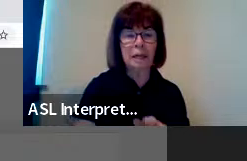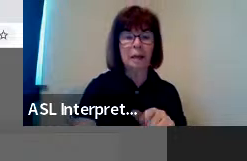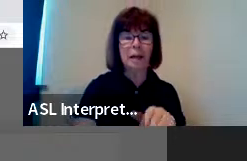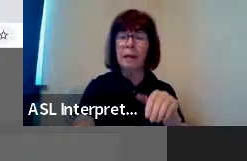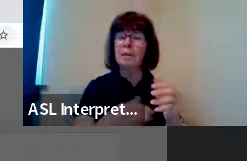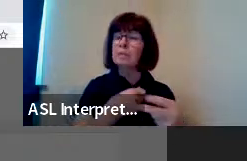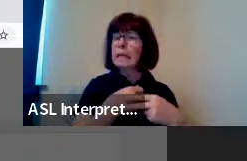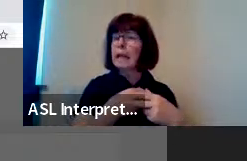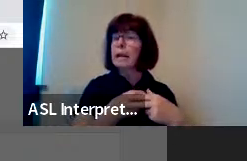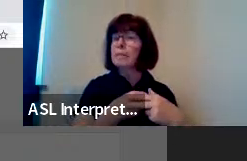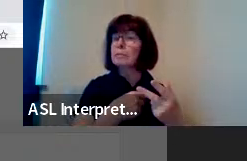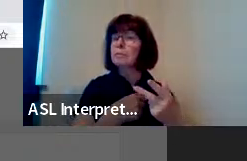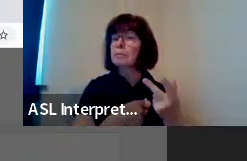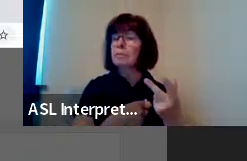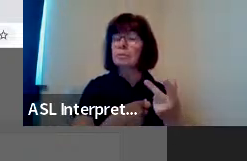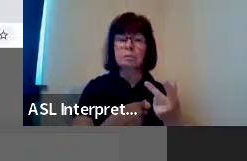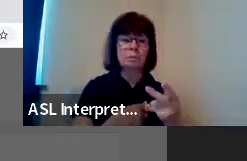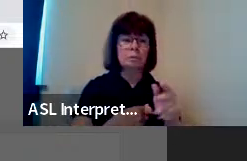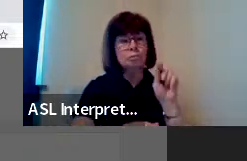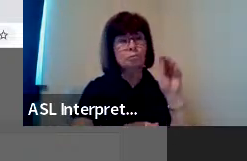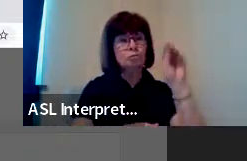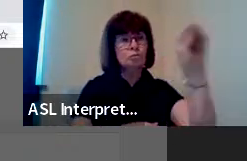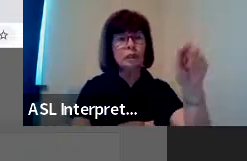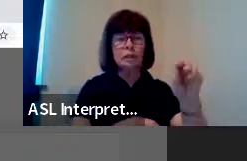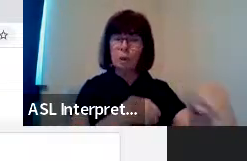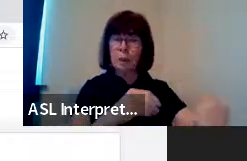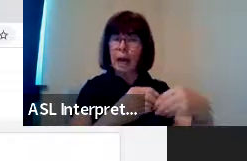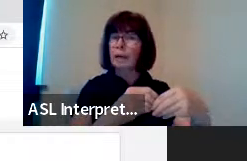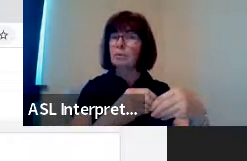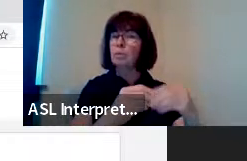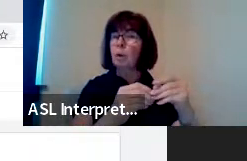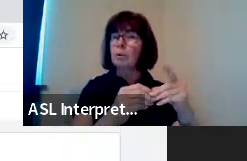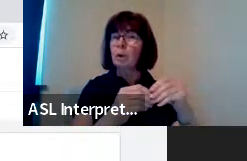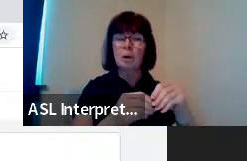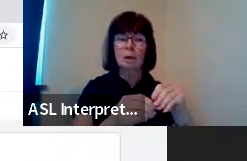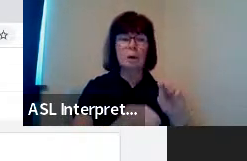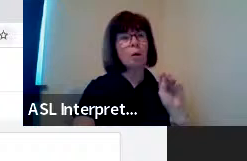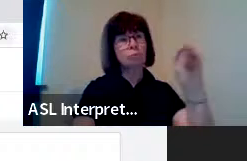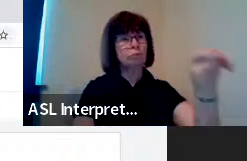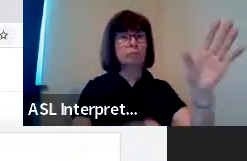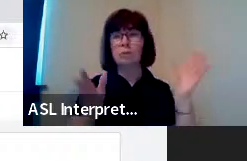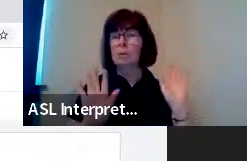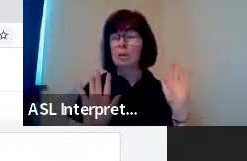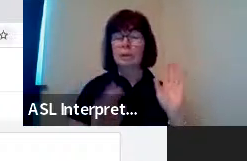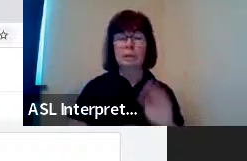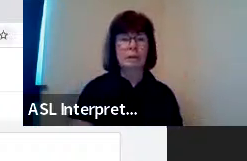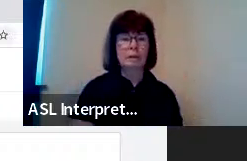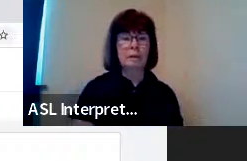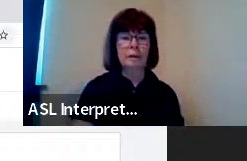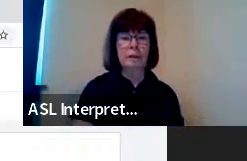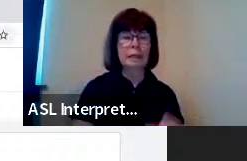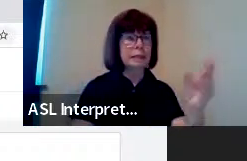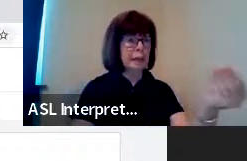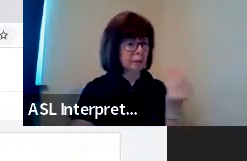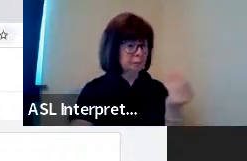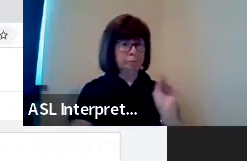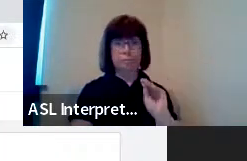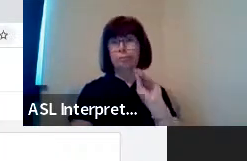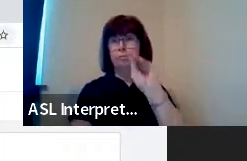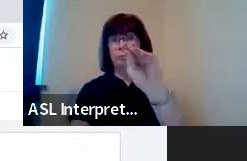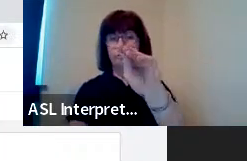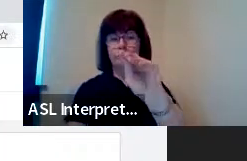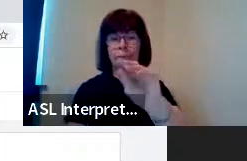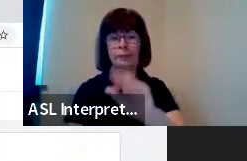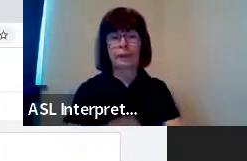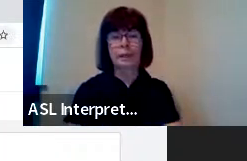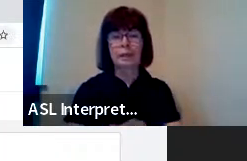save. Then you can add another sticky note if you want, or you can just go to the board, take your sticky note and put it underneath. You